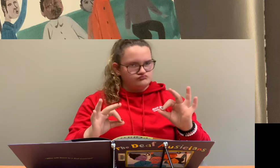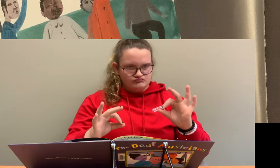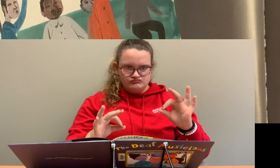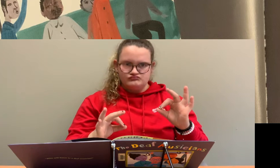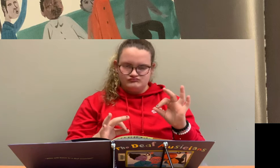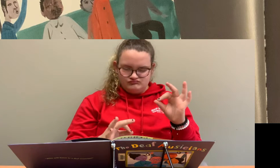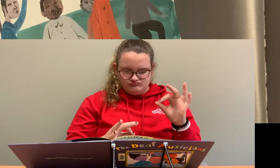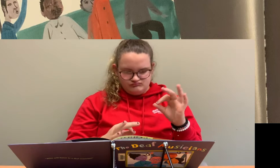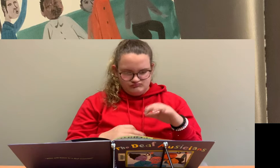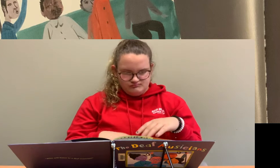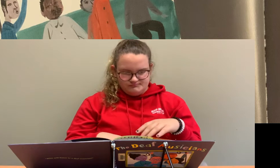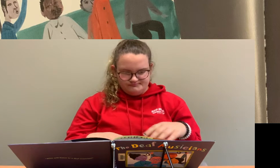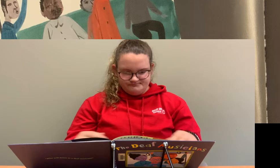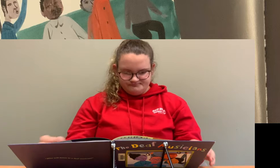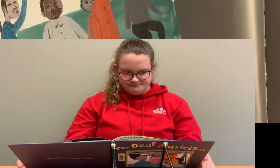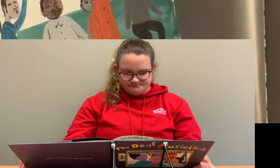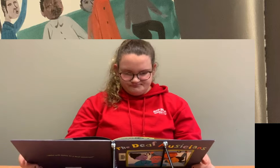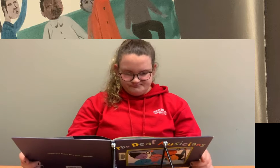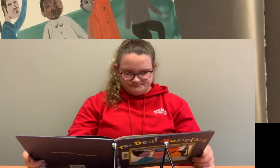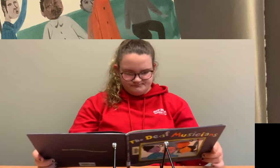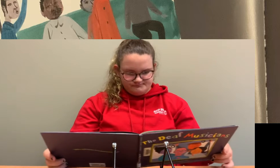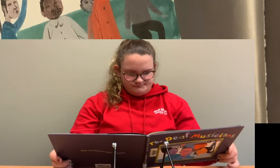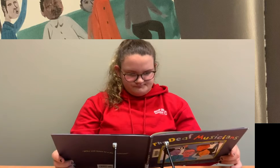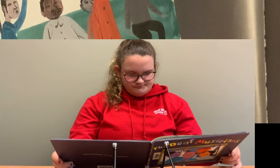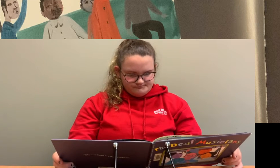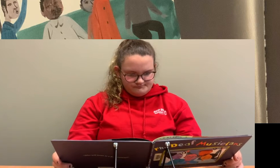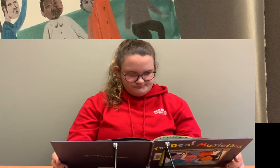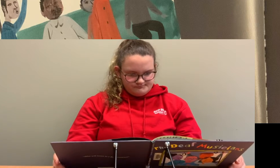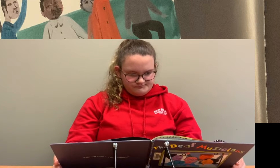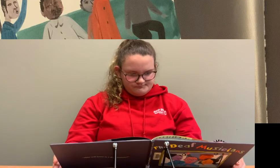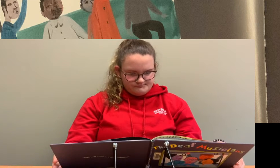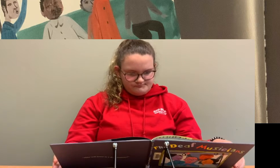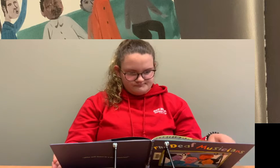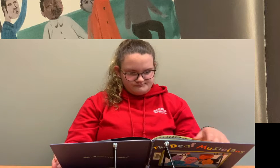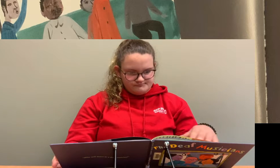was smooth. It was great.